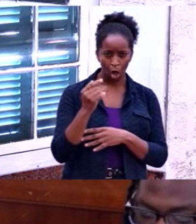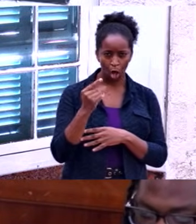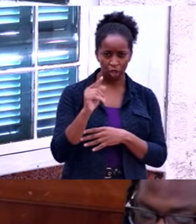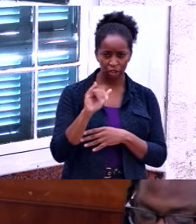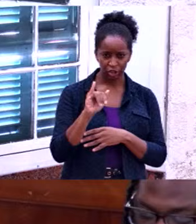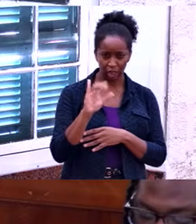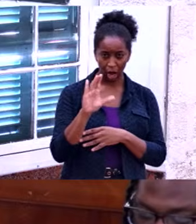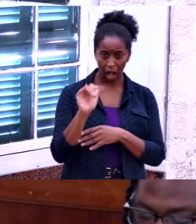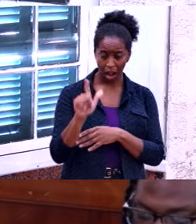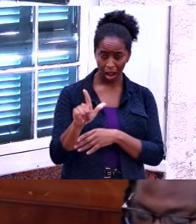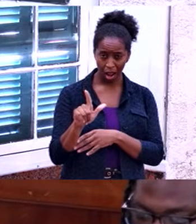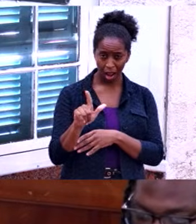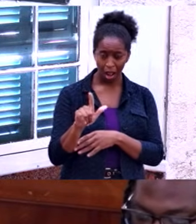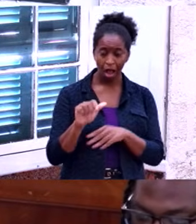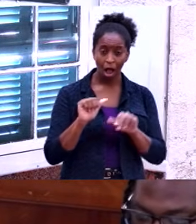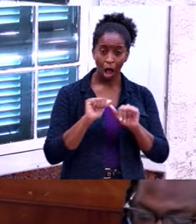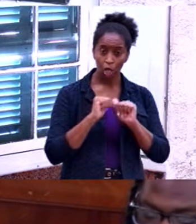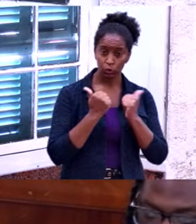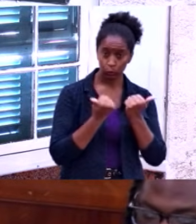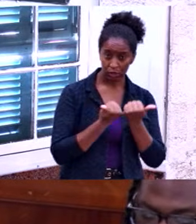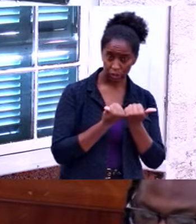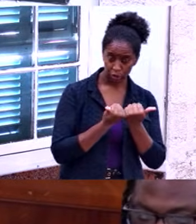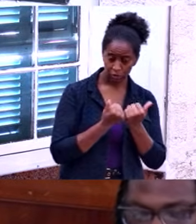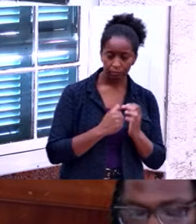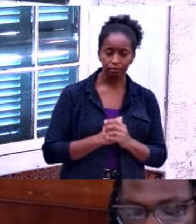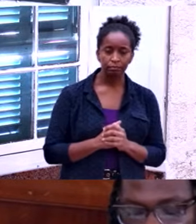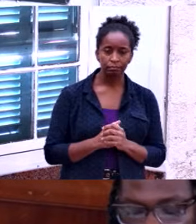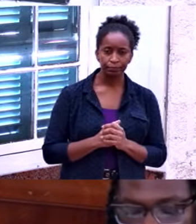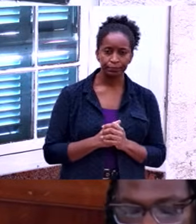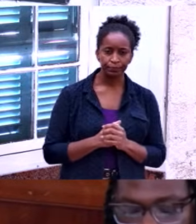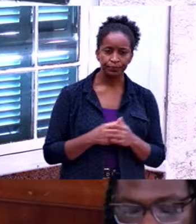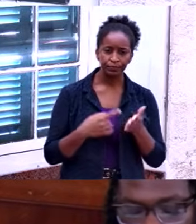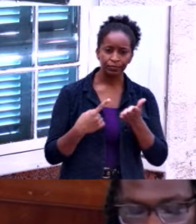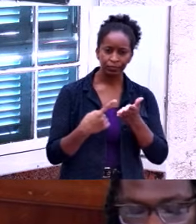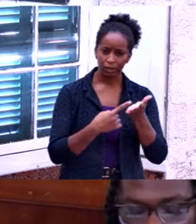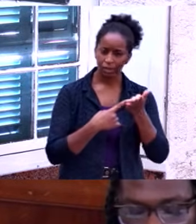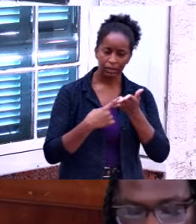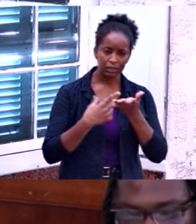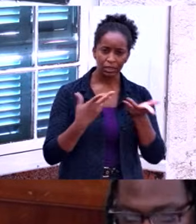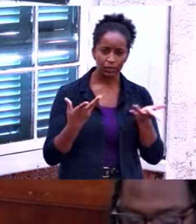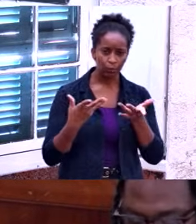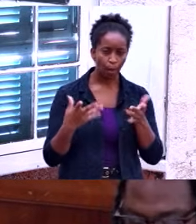the emergence of security threats